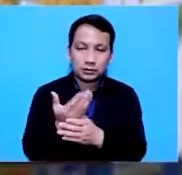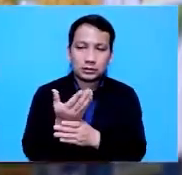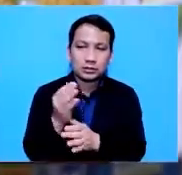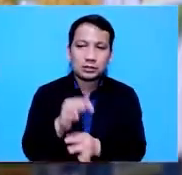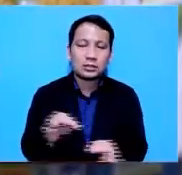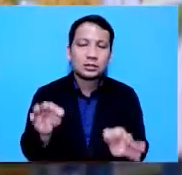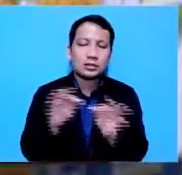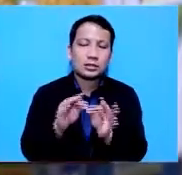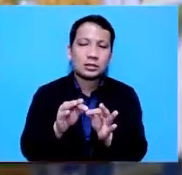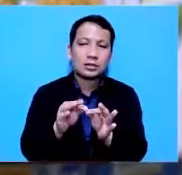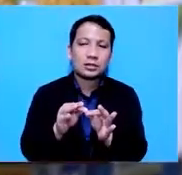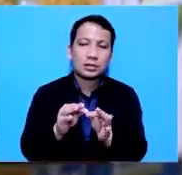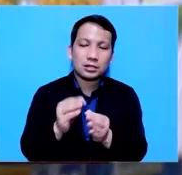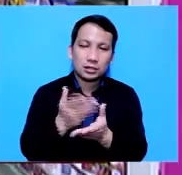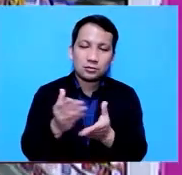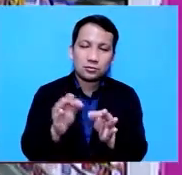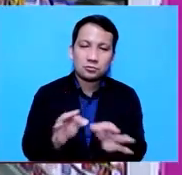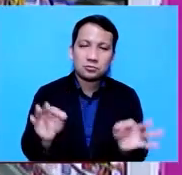What is even more important